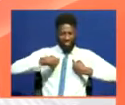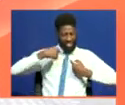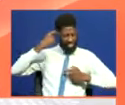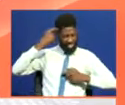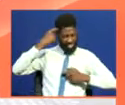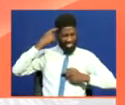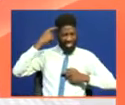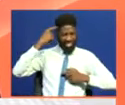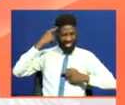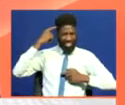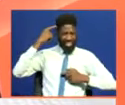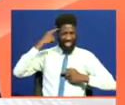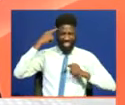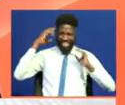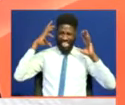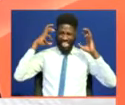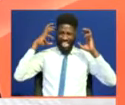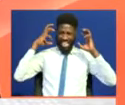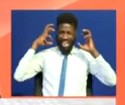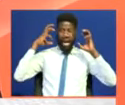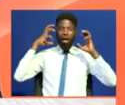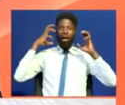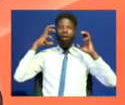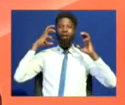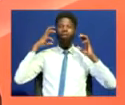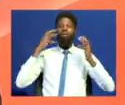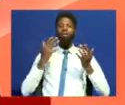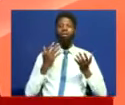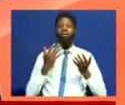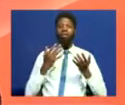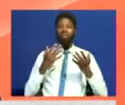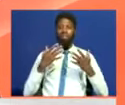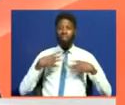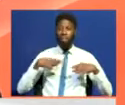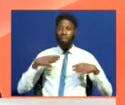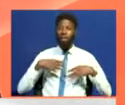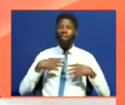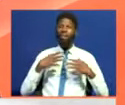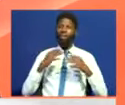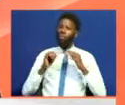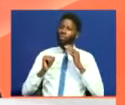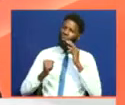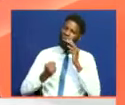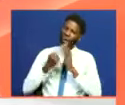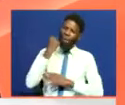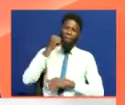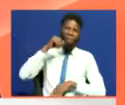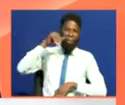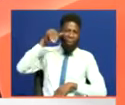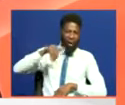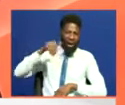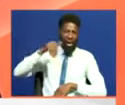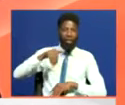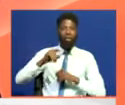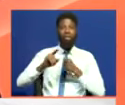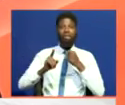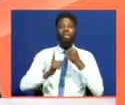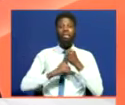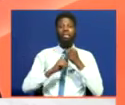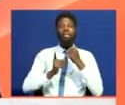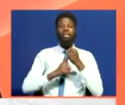public in that particular building, who woke up in the morning, somebody waking up at 6 to rush to work, that is the sight they meet